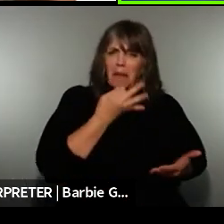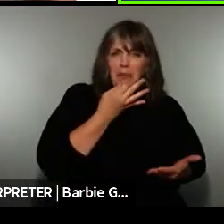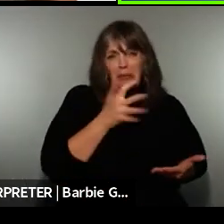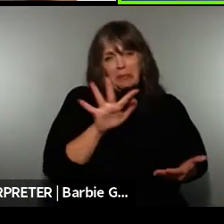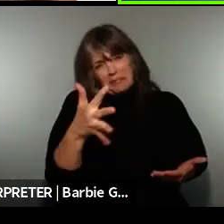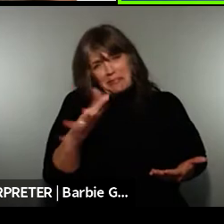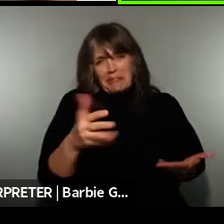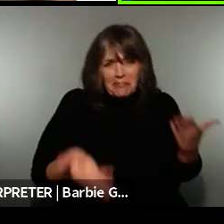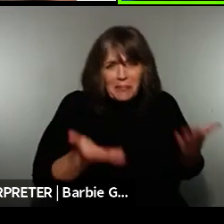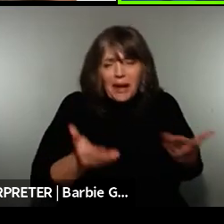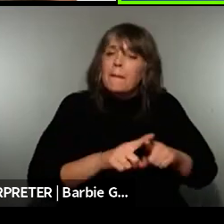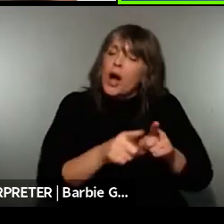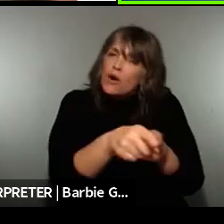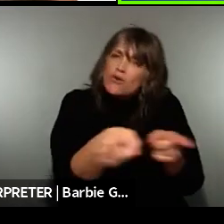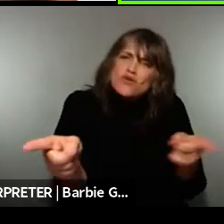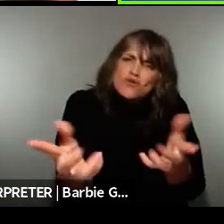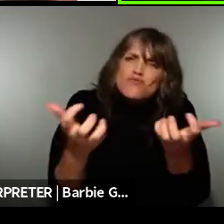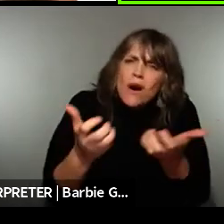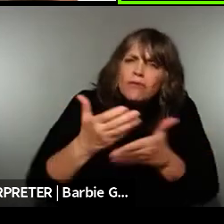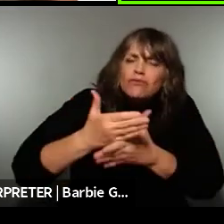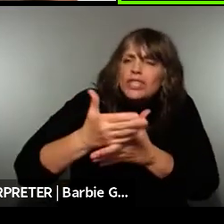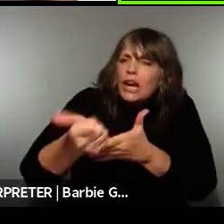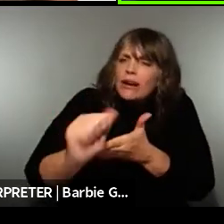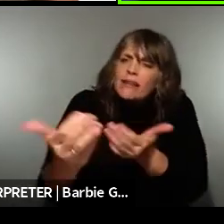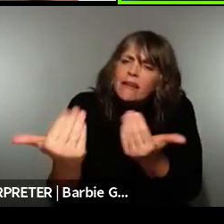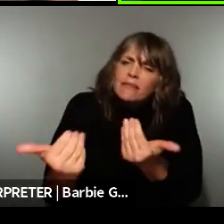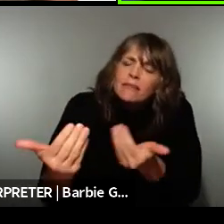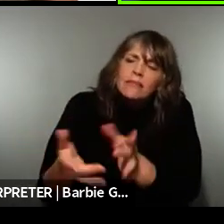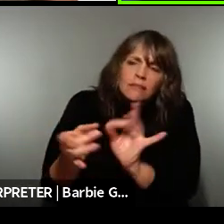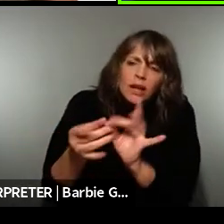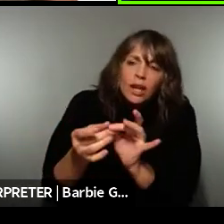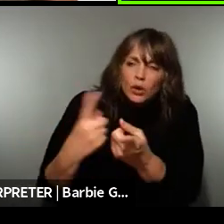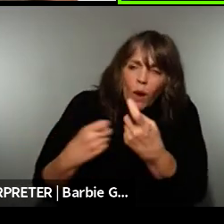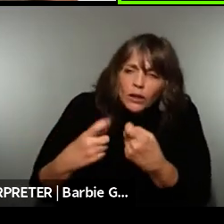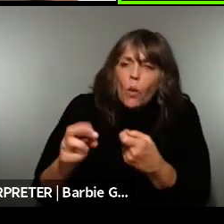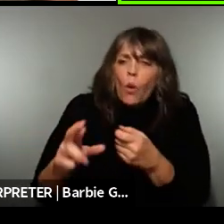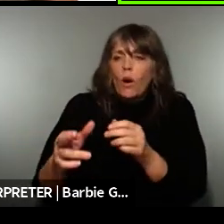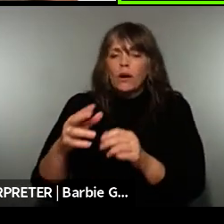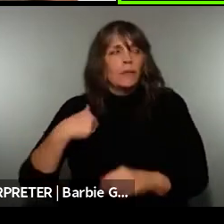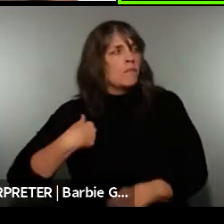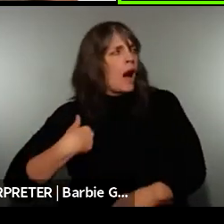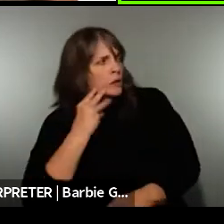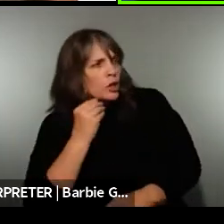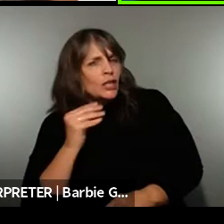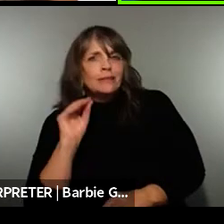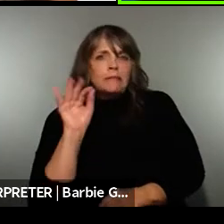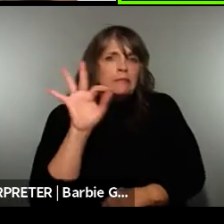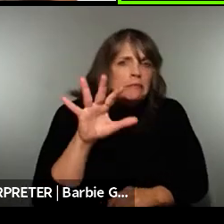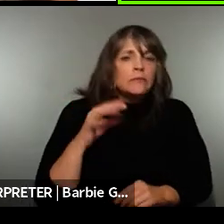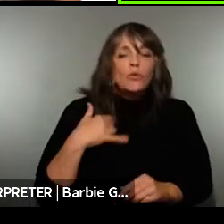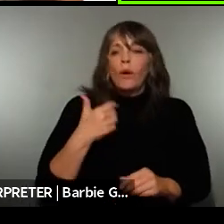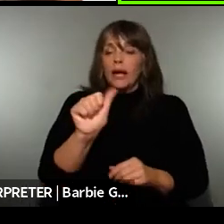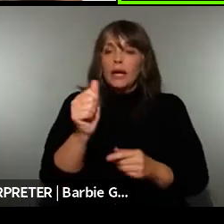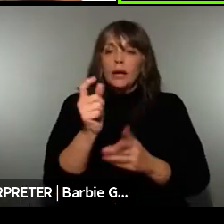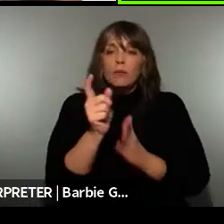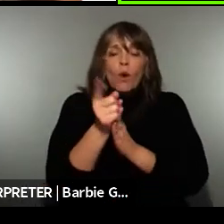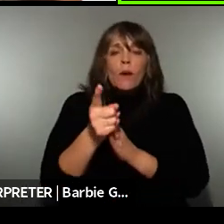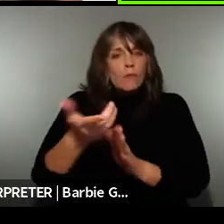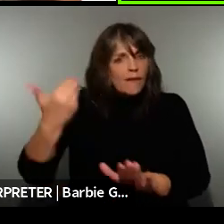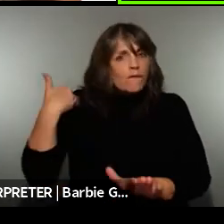Anyway, so if there's anything that anyone wants to share, any questions, any experiences, any moments of success, any moments of